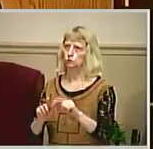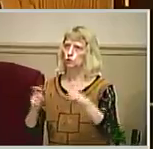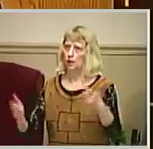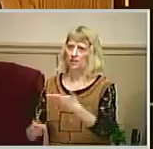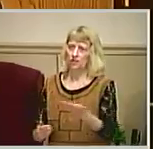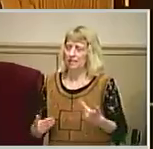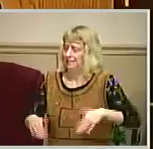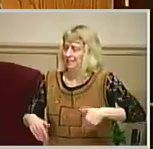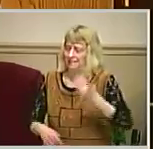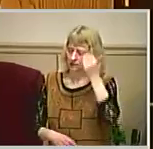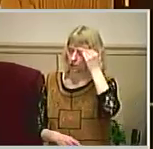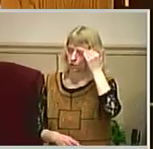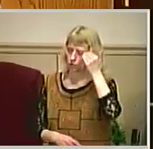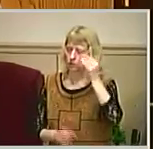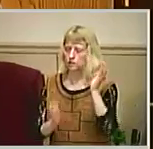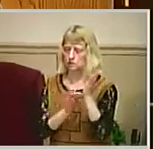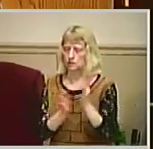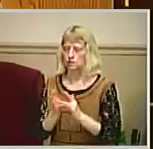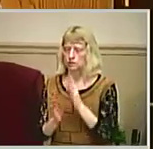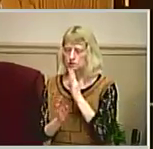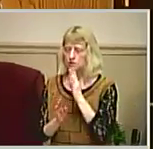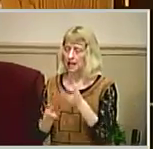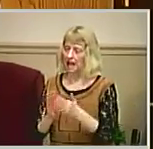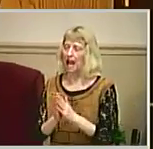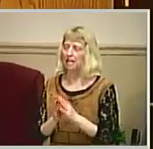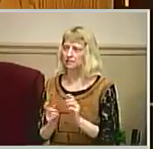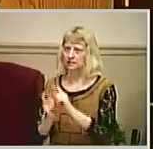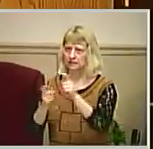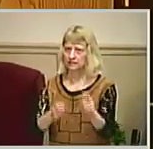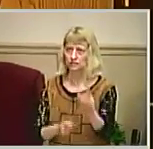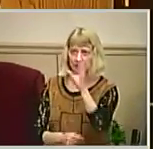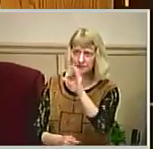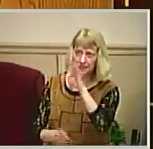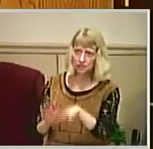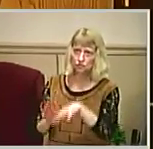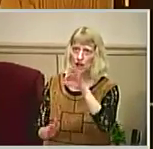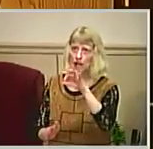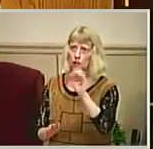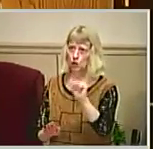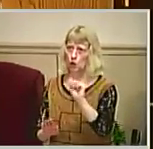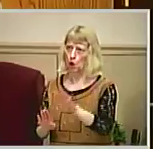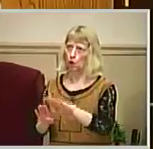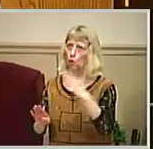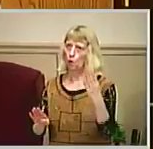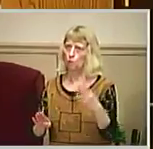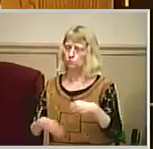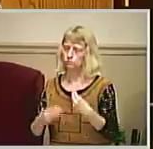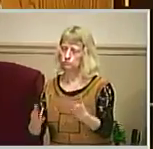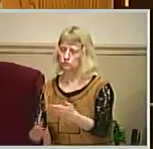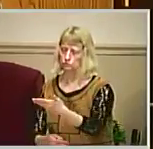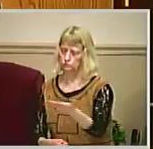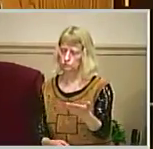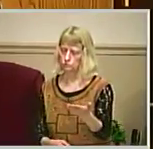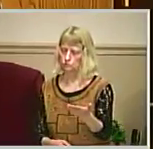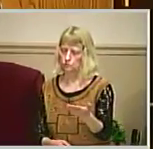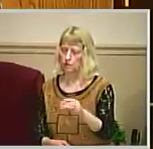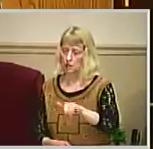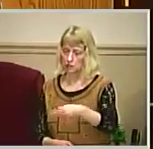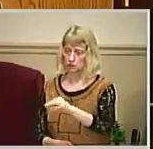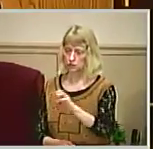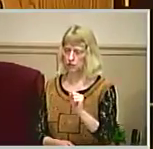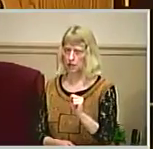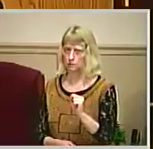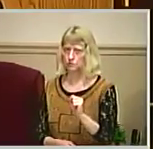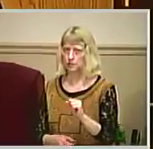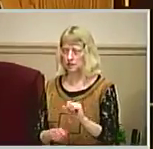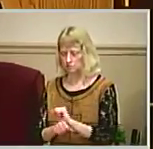which thou knowest not. Jesus says, ask and it shall be given, seek and ye shall find, knock and it shall be opened unto you. James says,